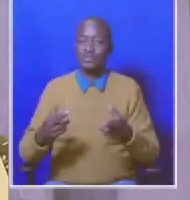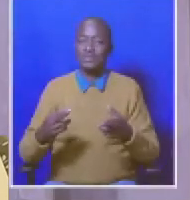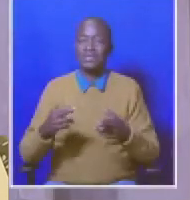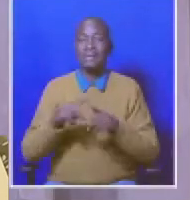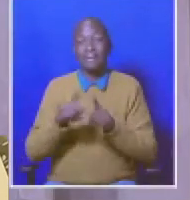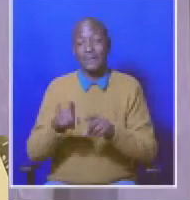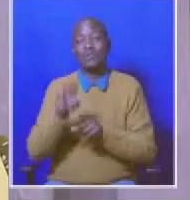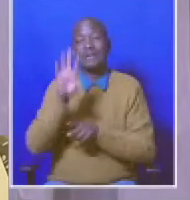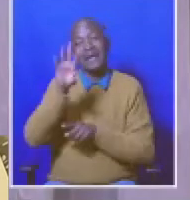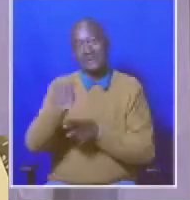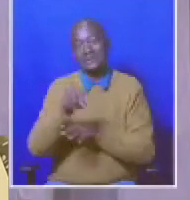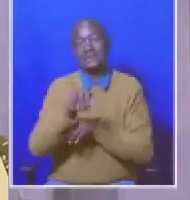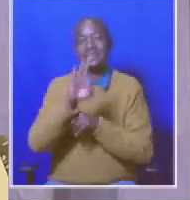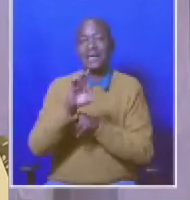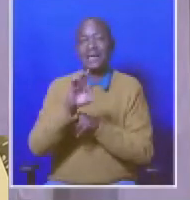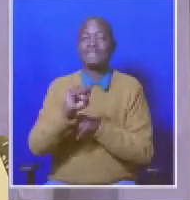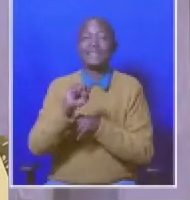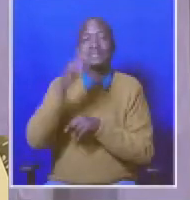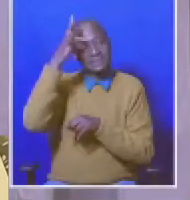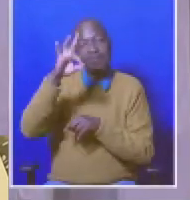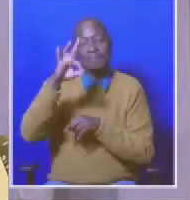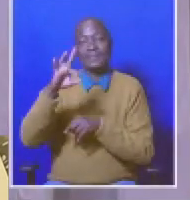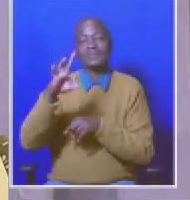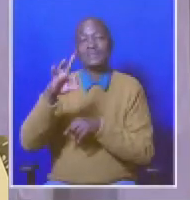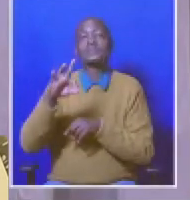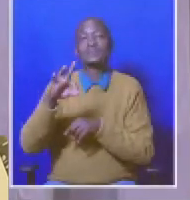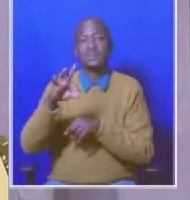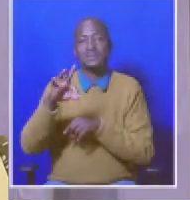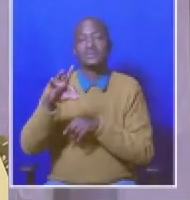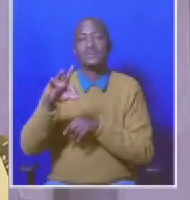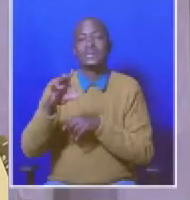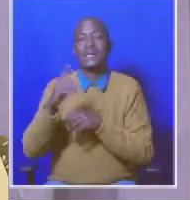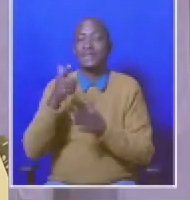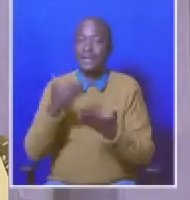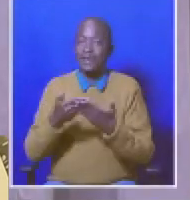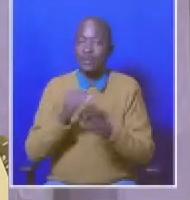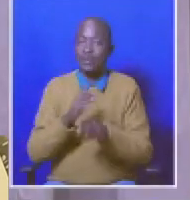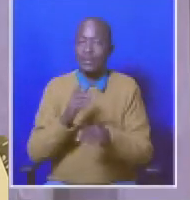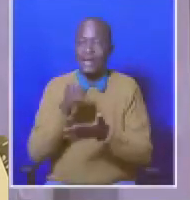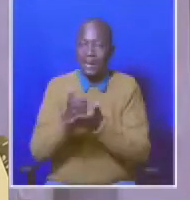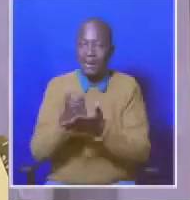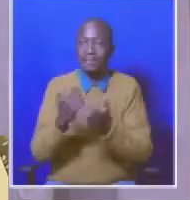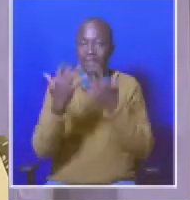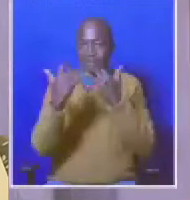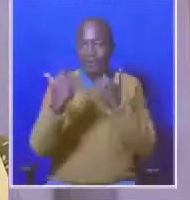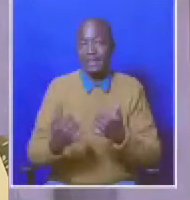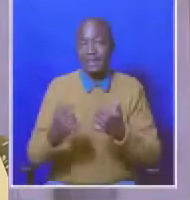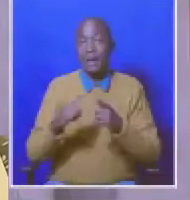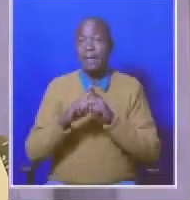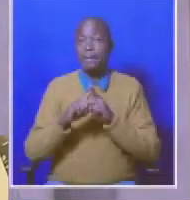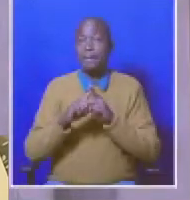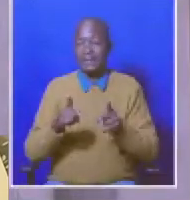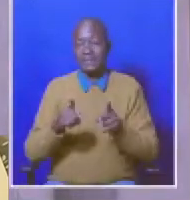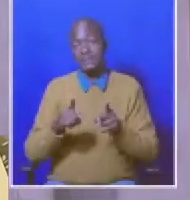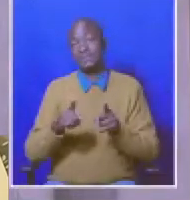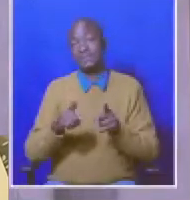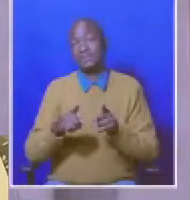with the Free State government on whether they were able to assist them financially. But at the end of the